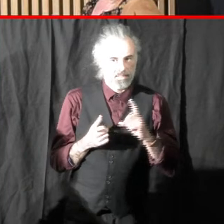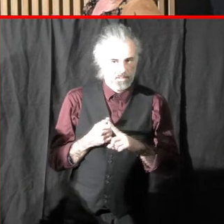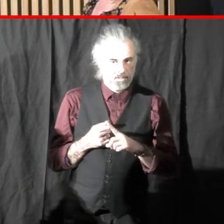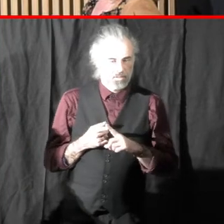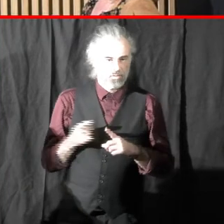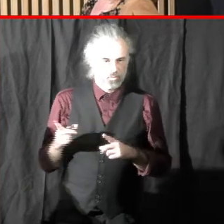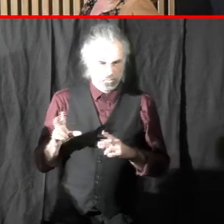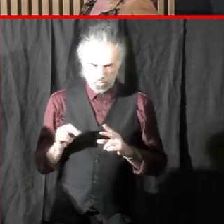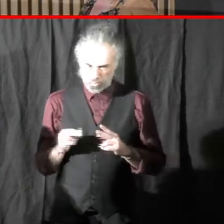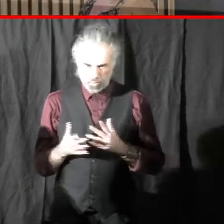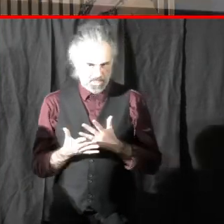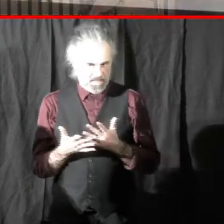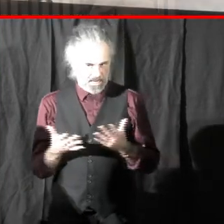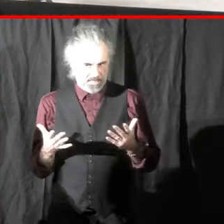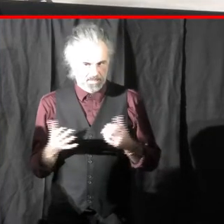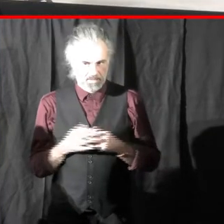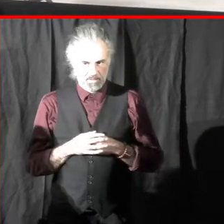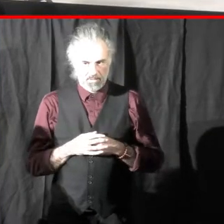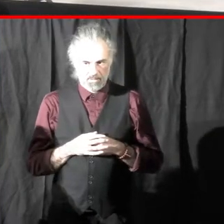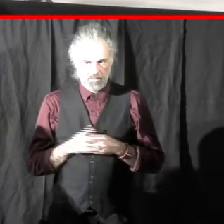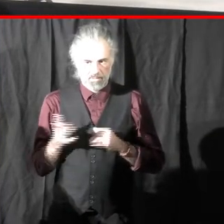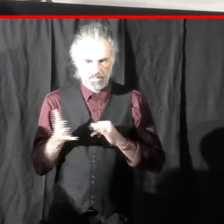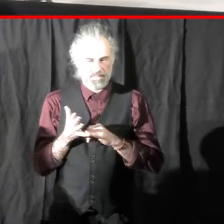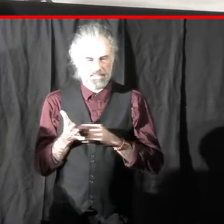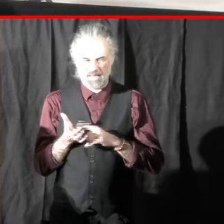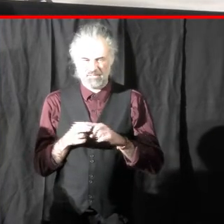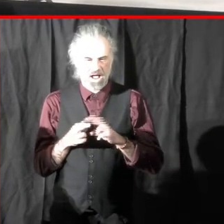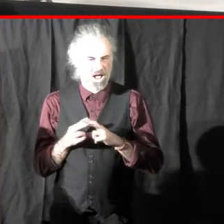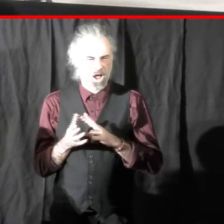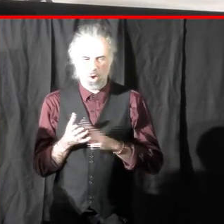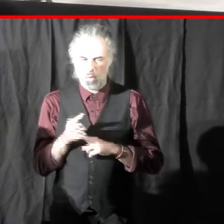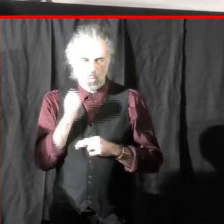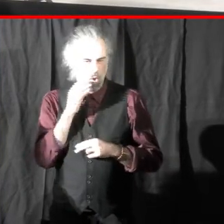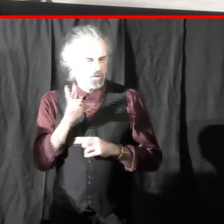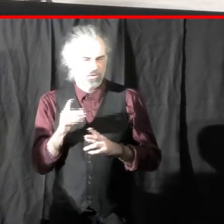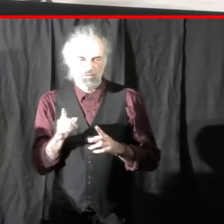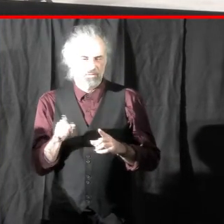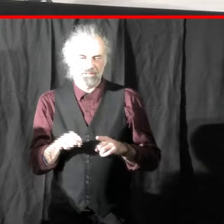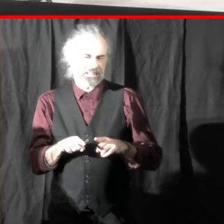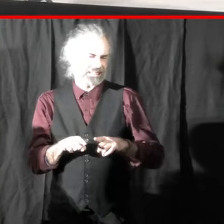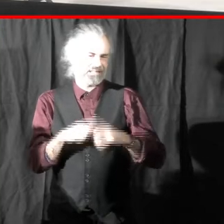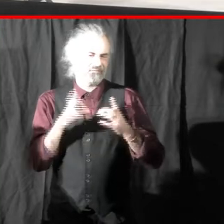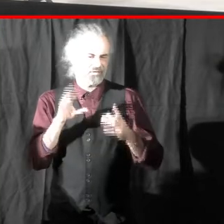does anything that Stefan just wouldn't do, it's totally out of character,